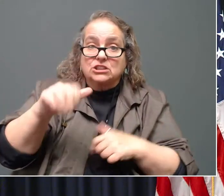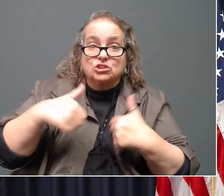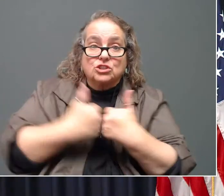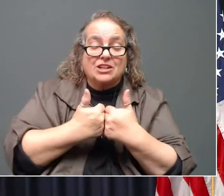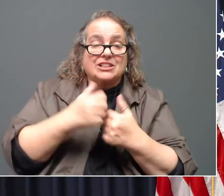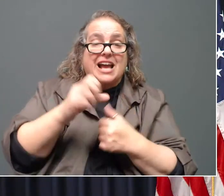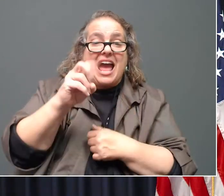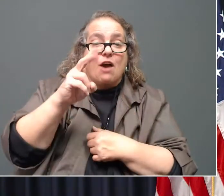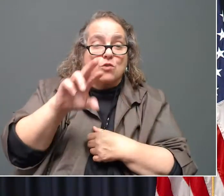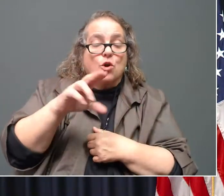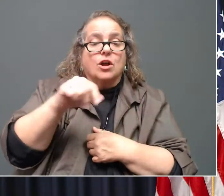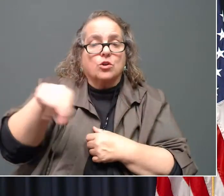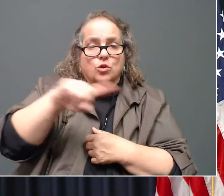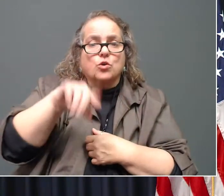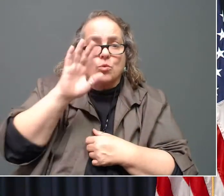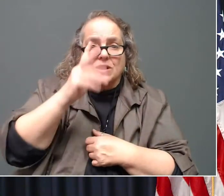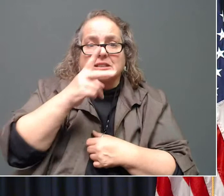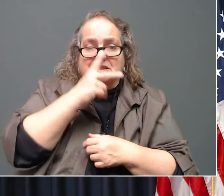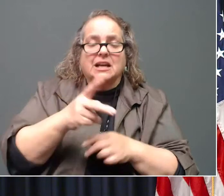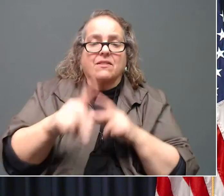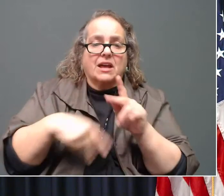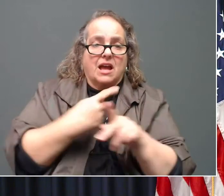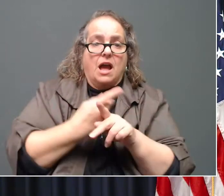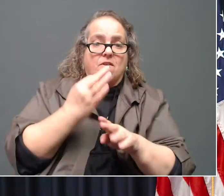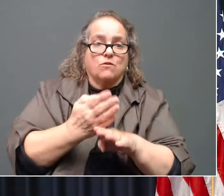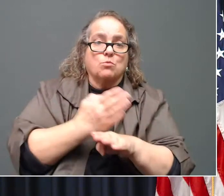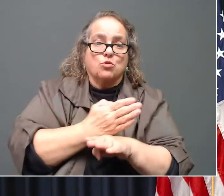see the type of improvement that'll give everybody hope.